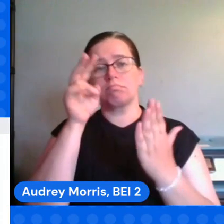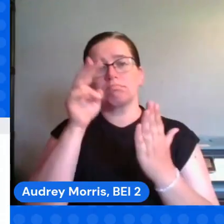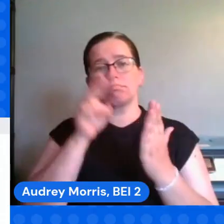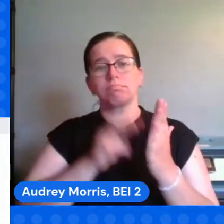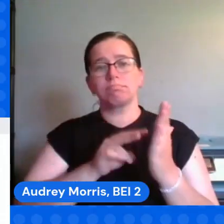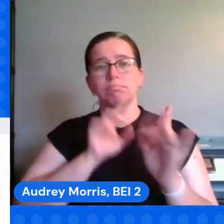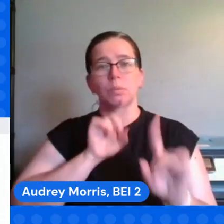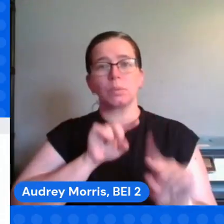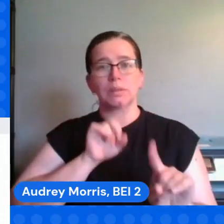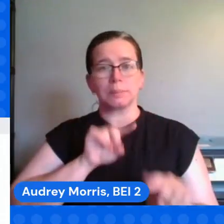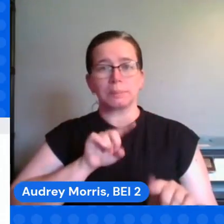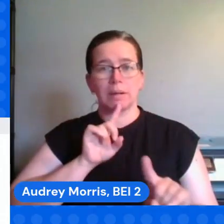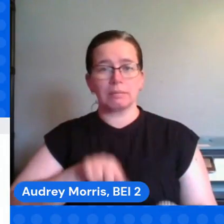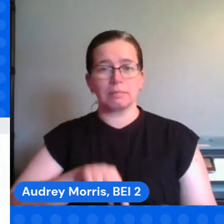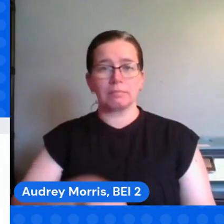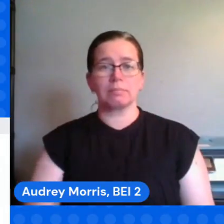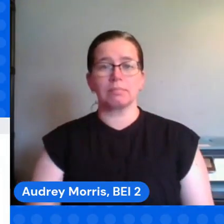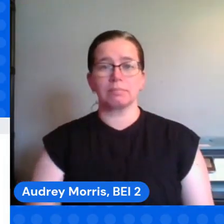respond to your questions.